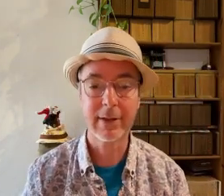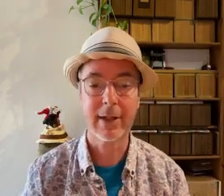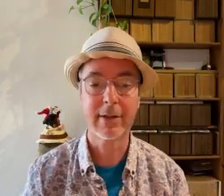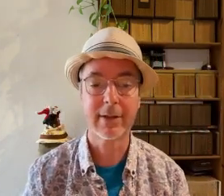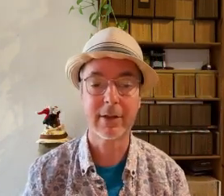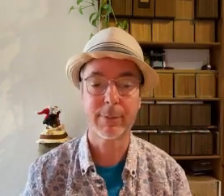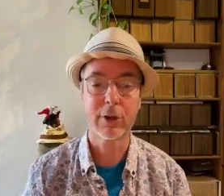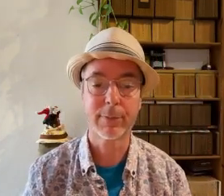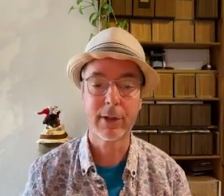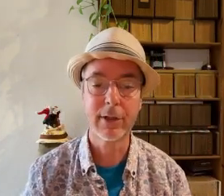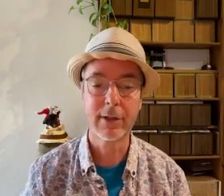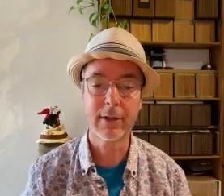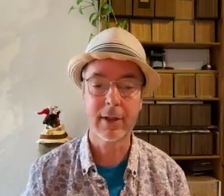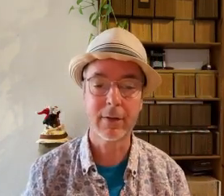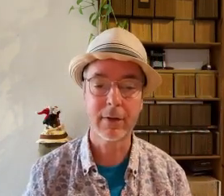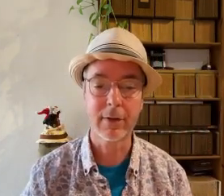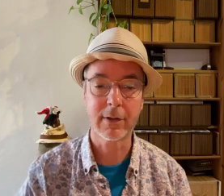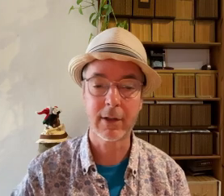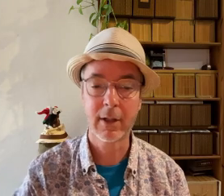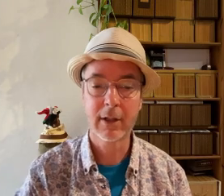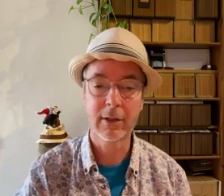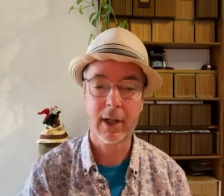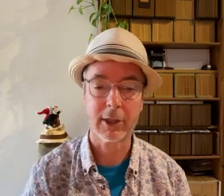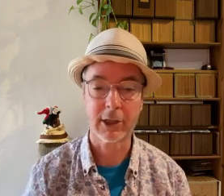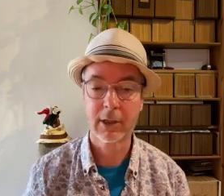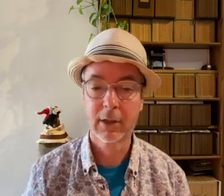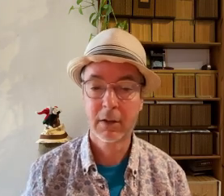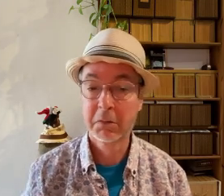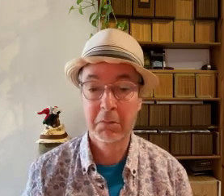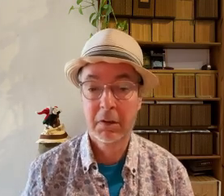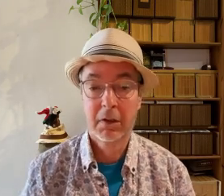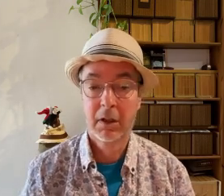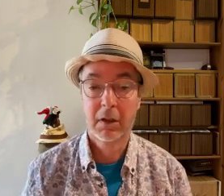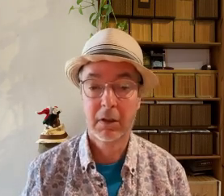really sense it. It's much more easy than to say slash